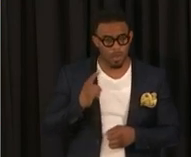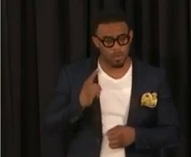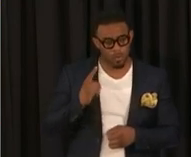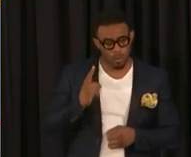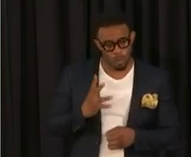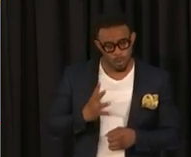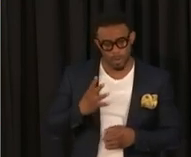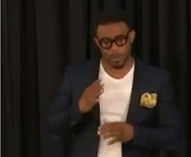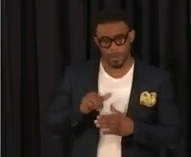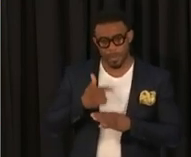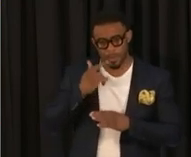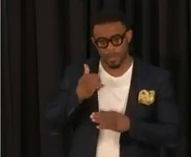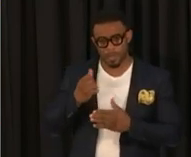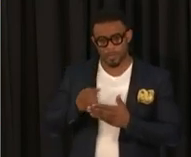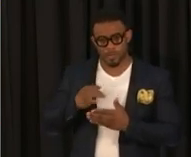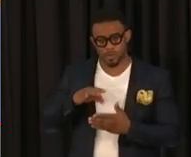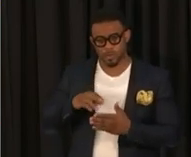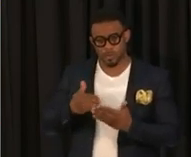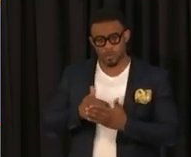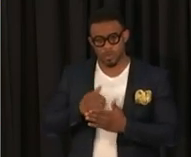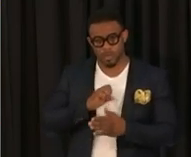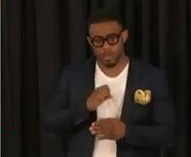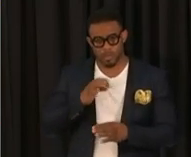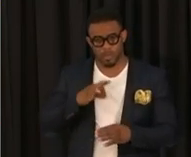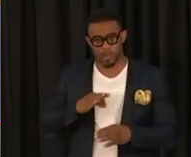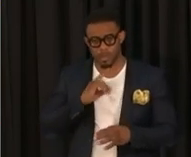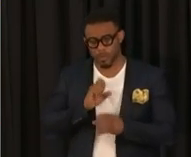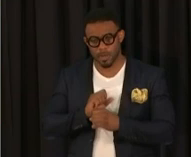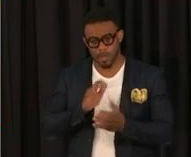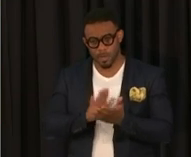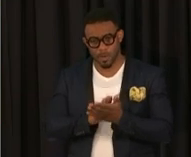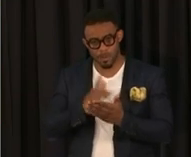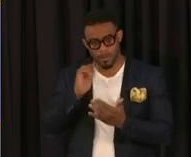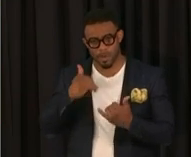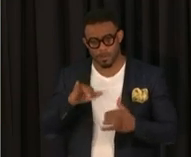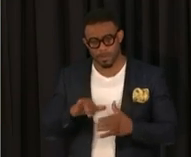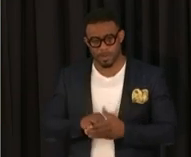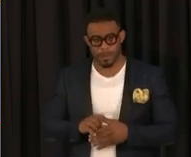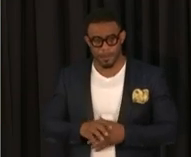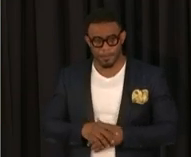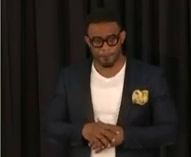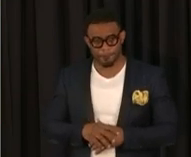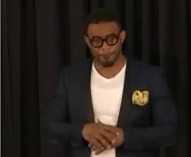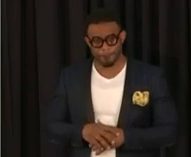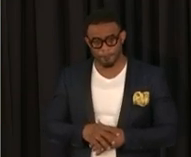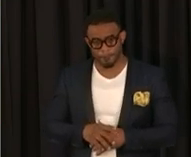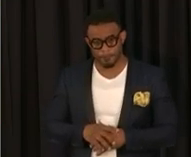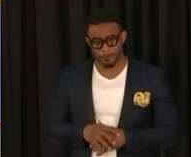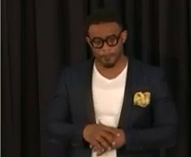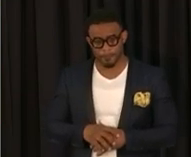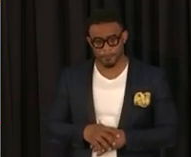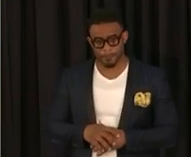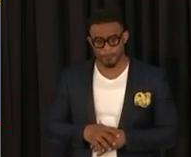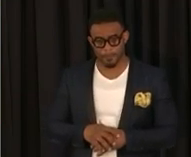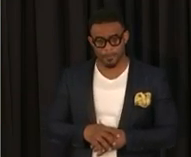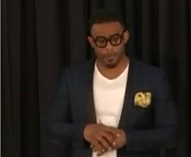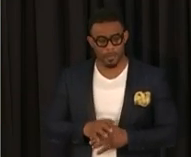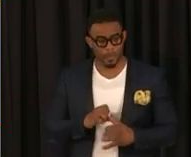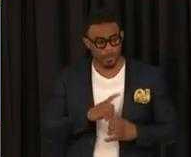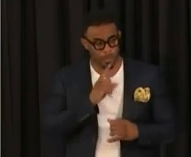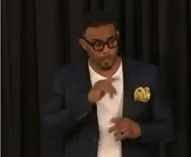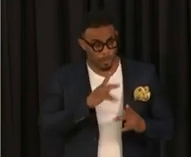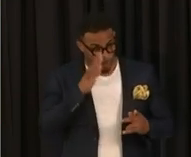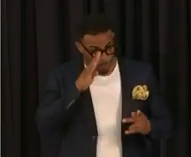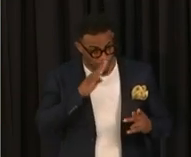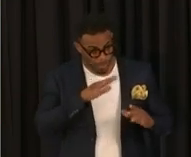basis because of his solar renewable energy credits, and I really applaud him for having done that. Well, and that's where I think we just want to make sure that people